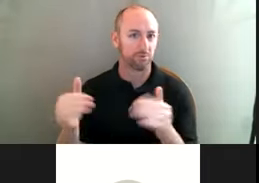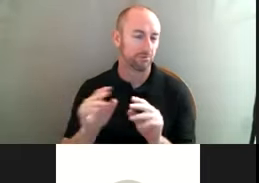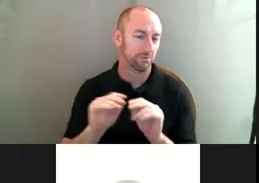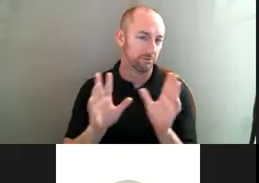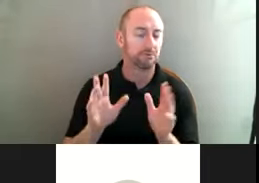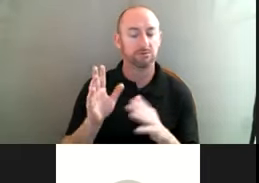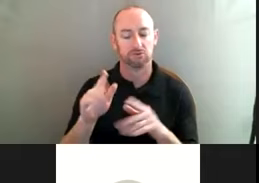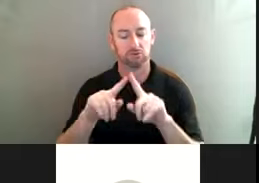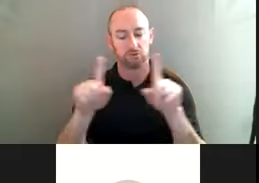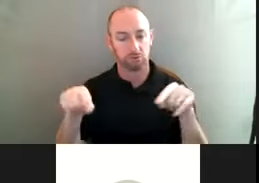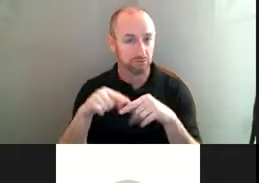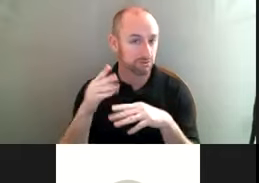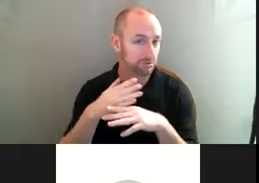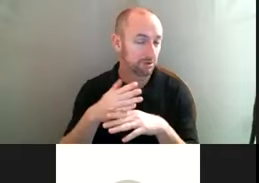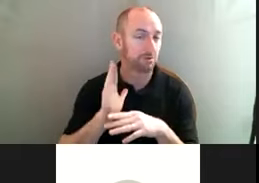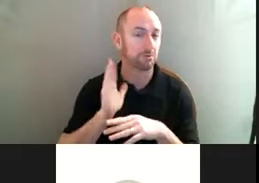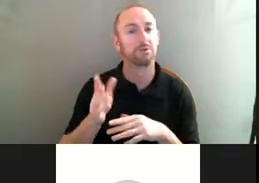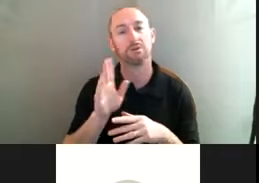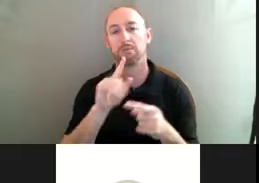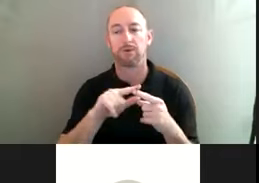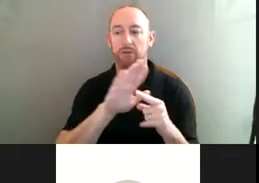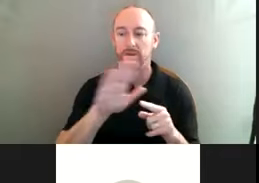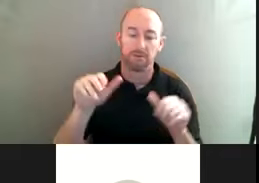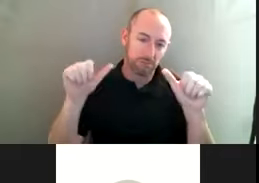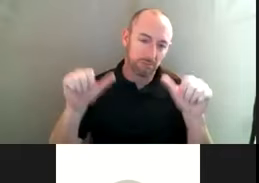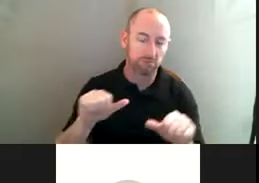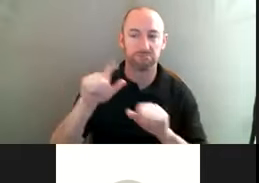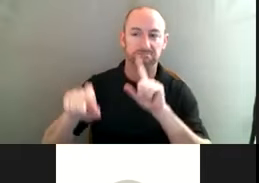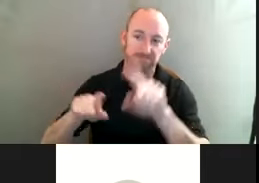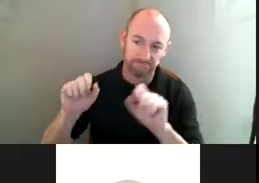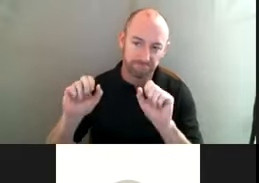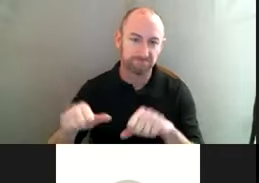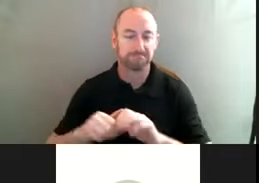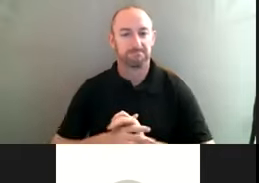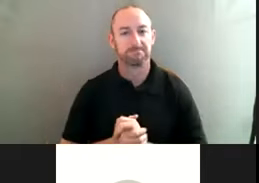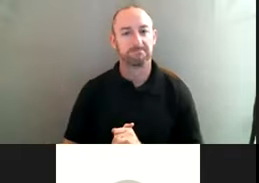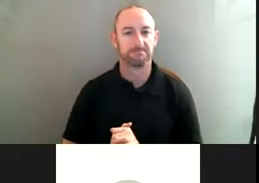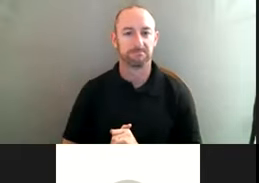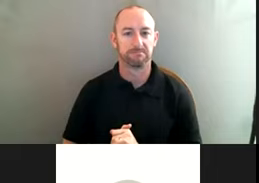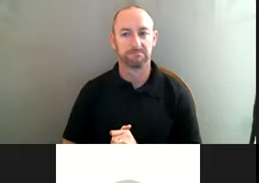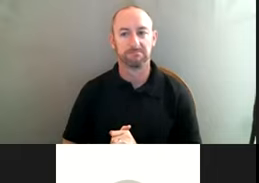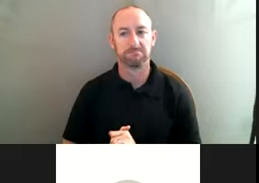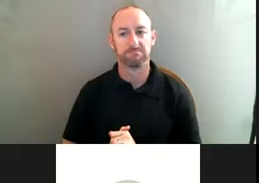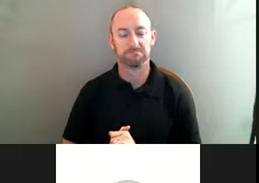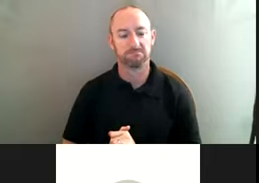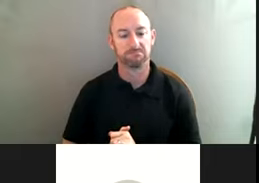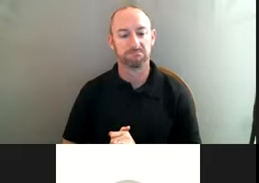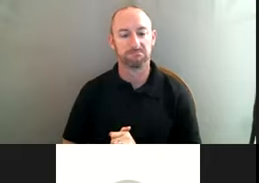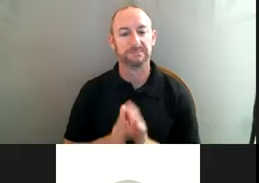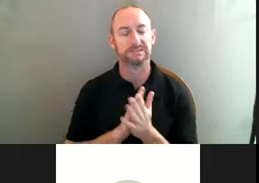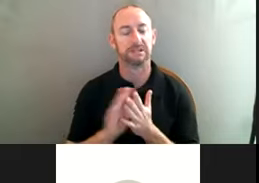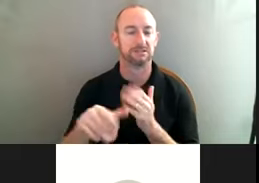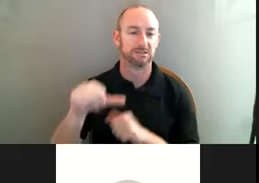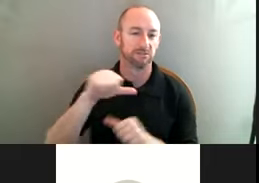their screen and talk about their poster. You can ask them questions and just hoping for a nice